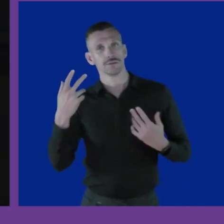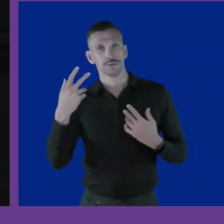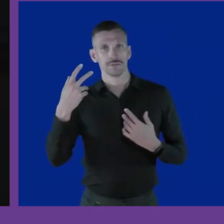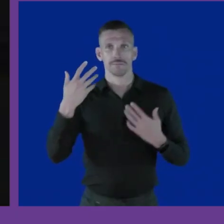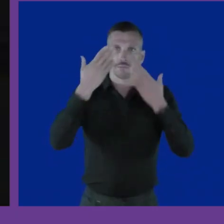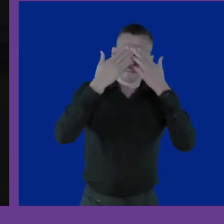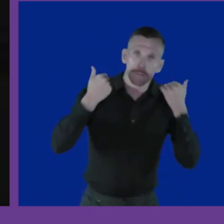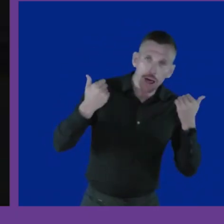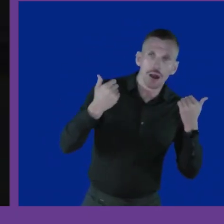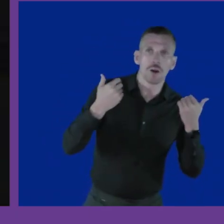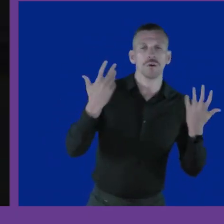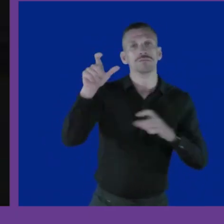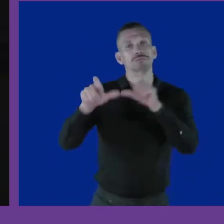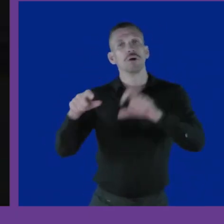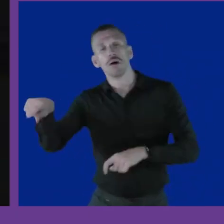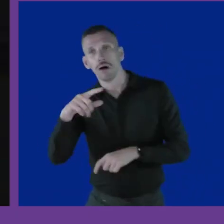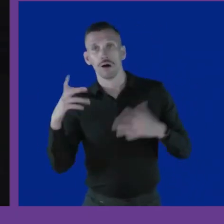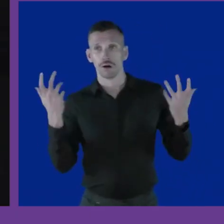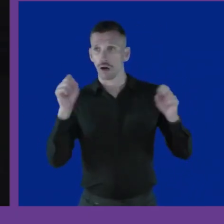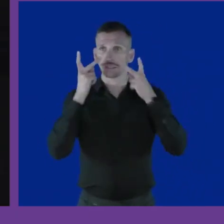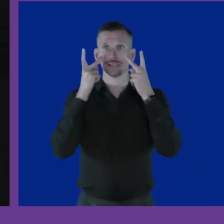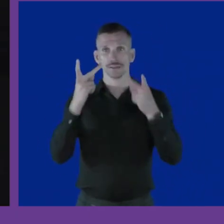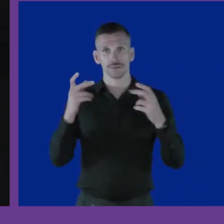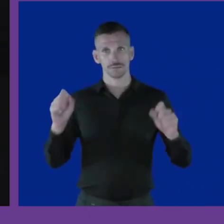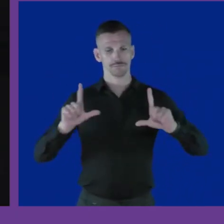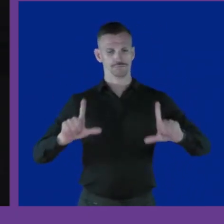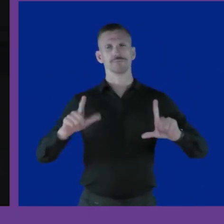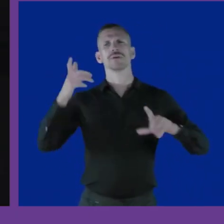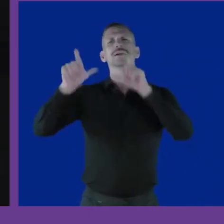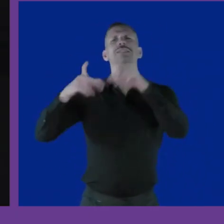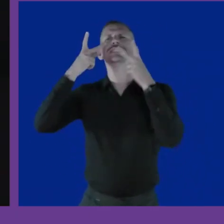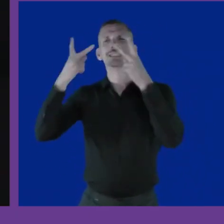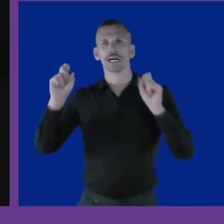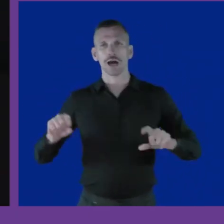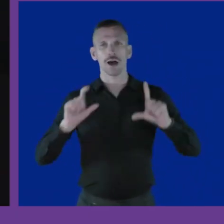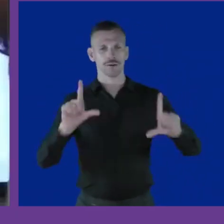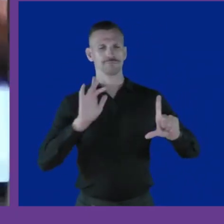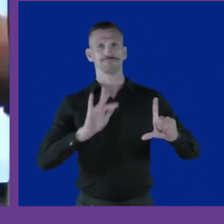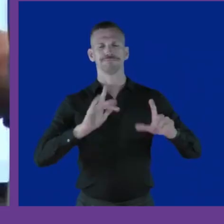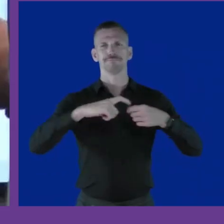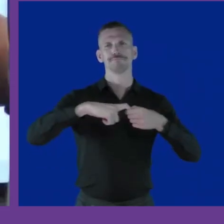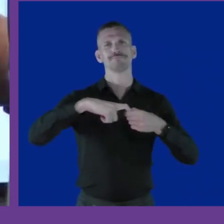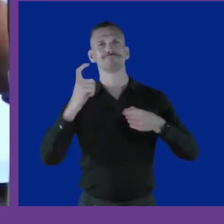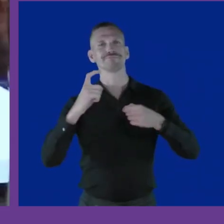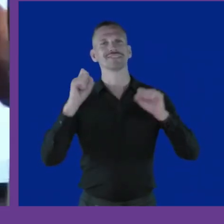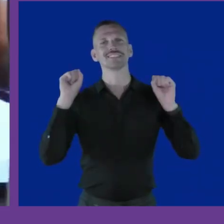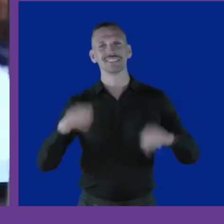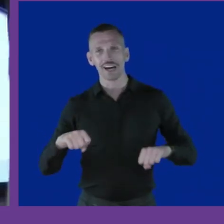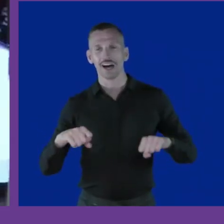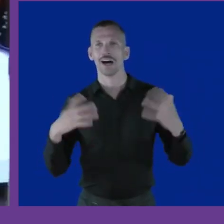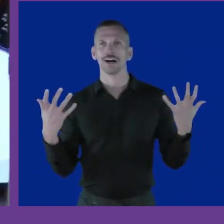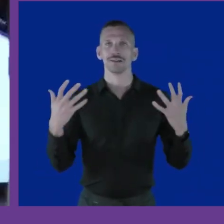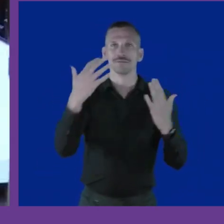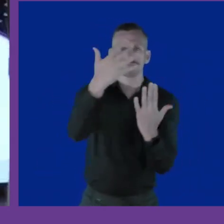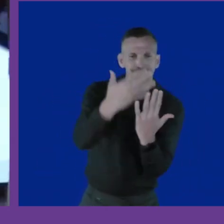Even they press the button. Let's see if I can. They go to the next thing. There comes a prompt. Could be like a queuing system,